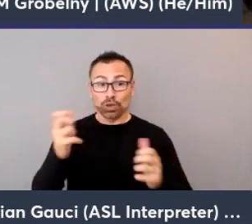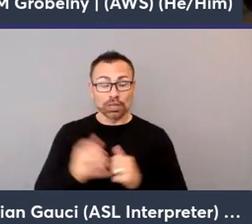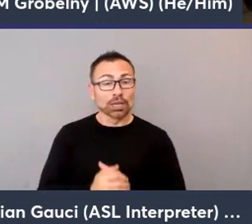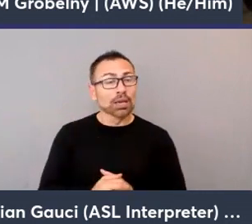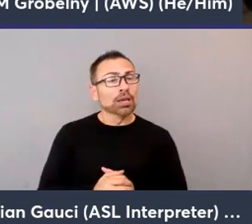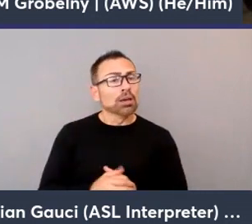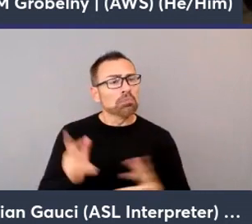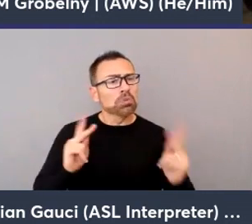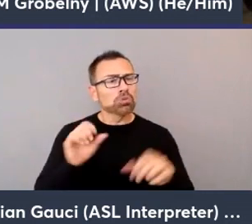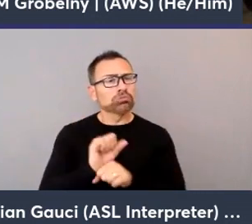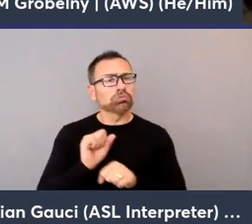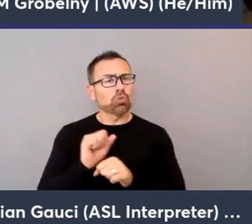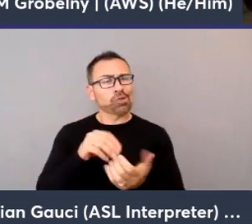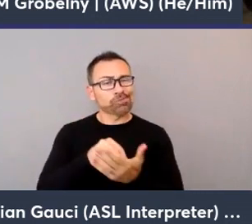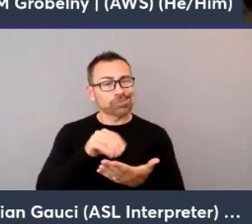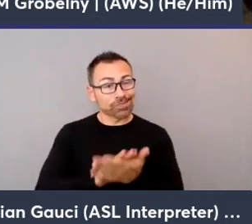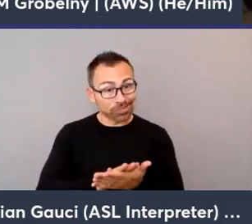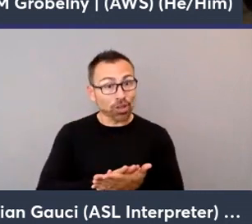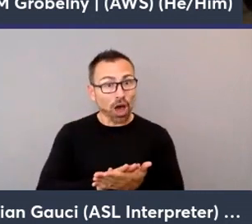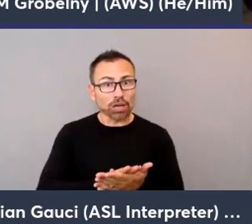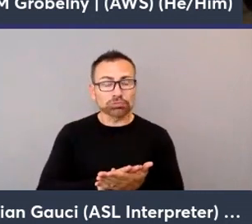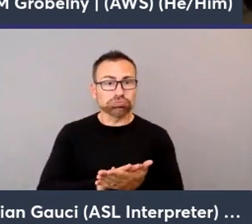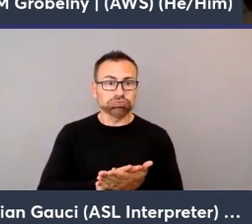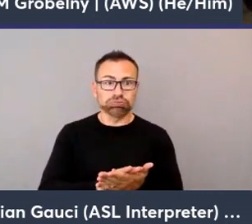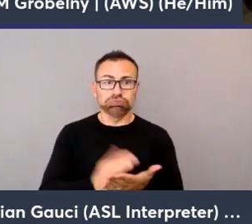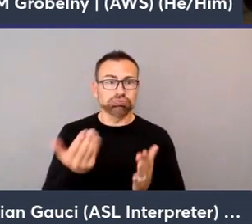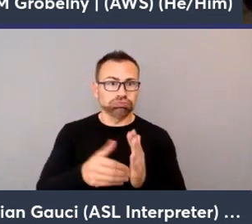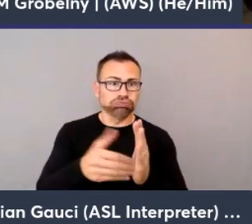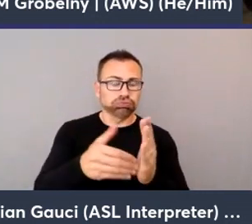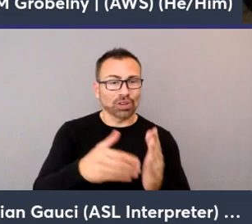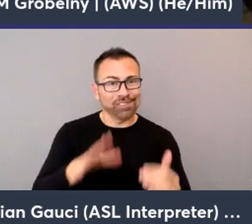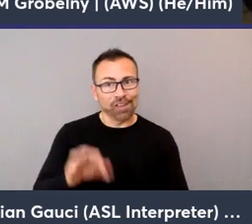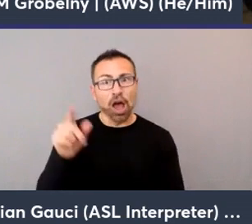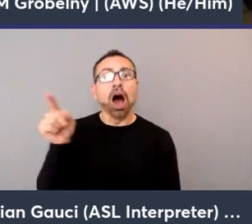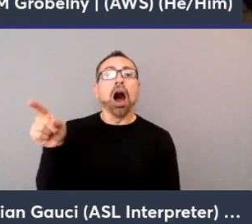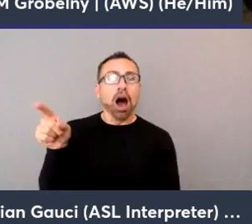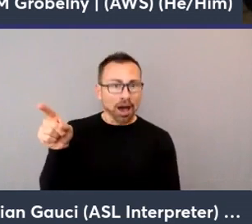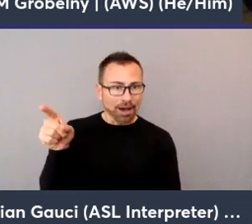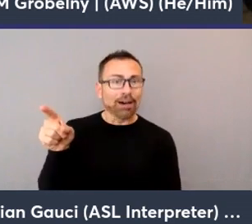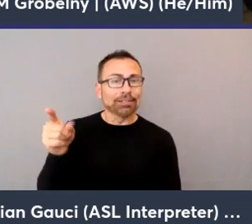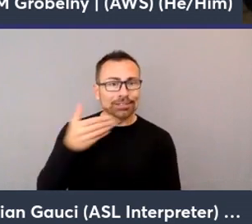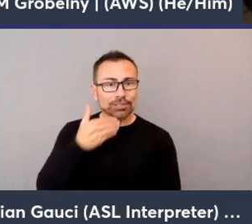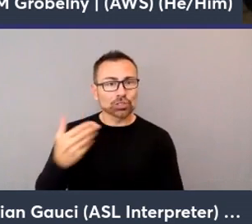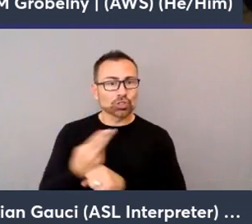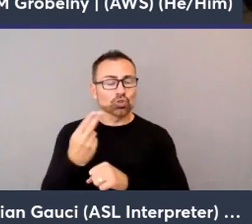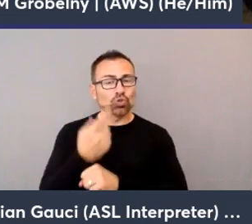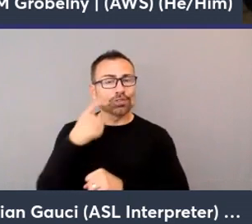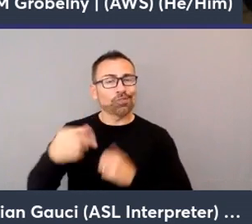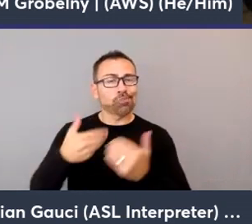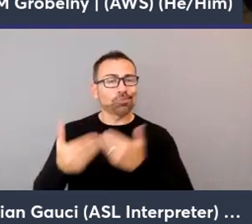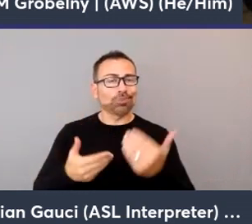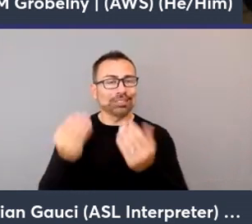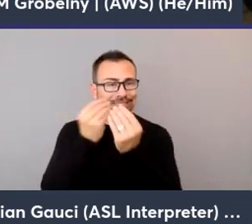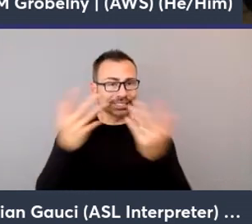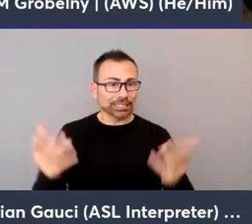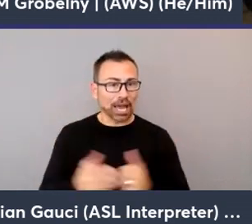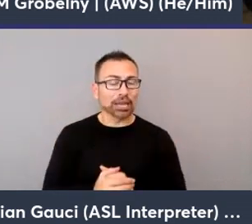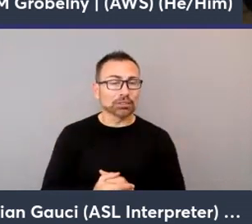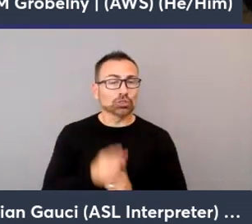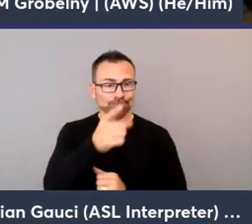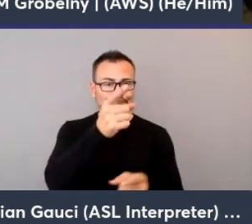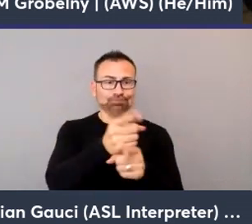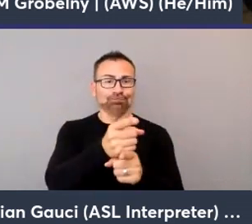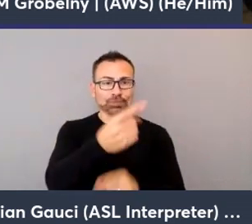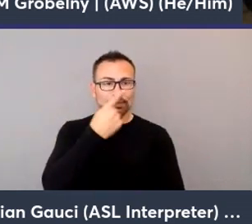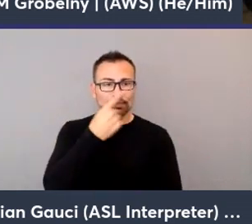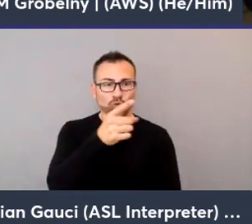a use case in OpenSearch where, you know, they could use OpenSearch to process their data. So you're right. Absolutely.